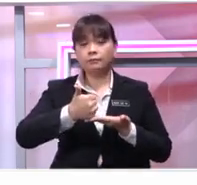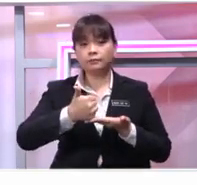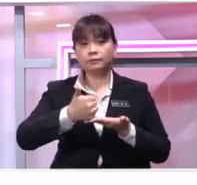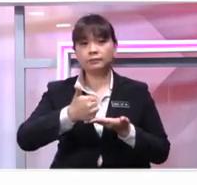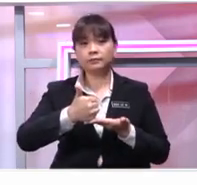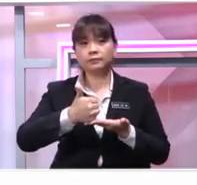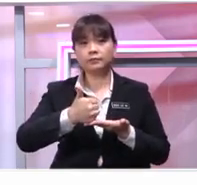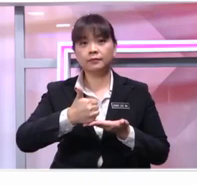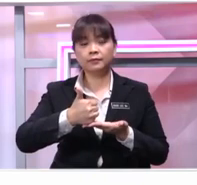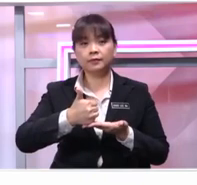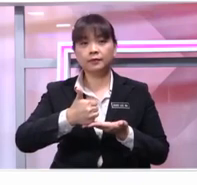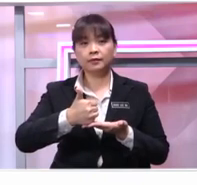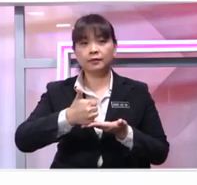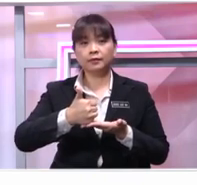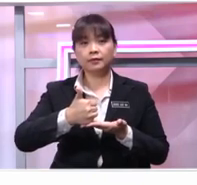first?